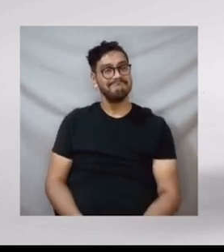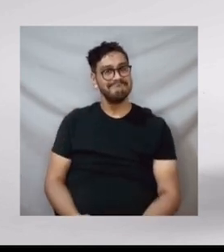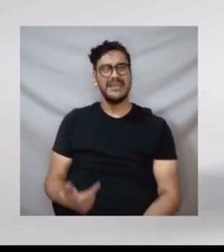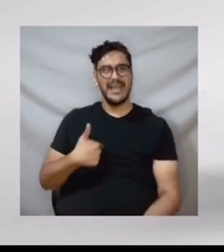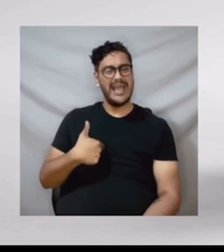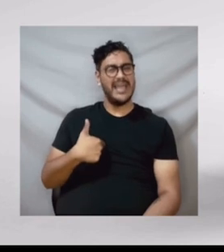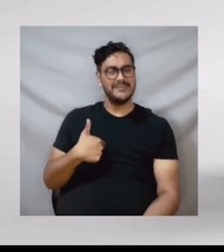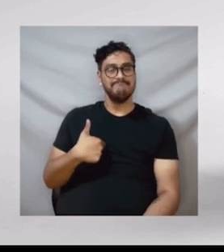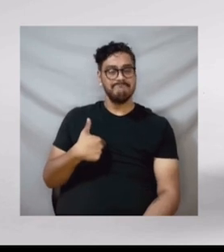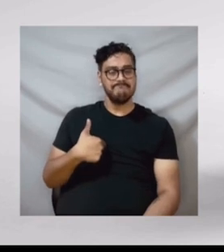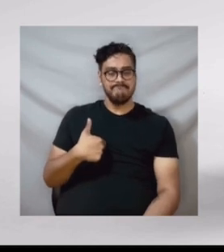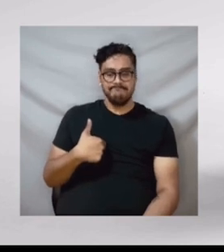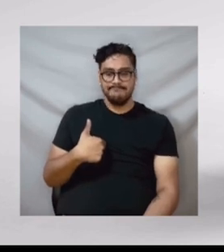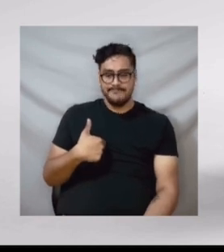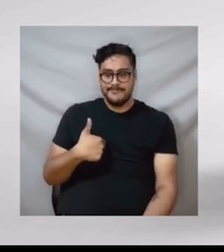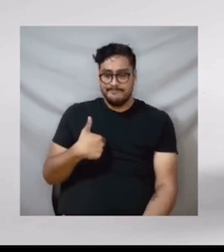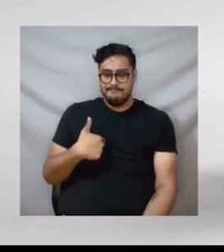I just wish I could have, uh,